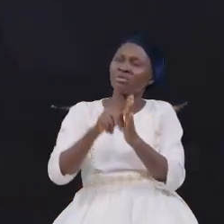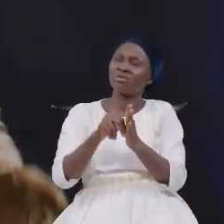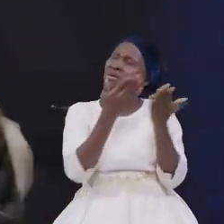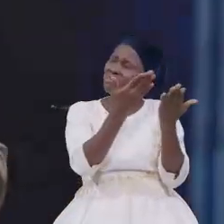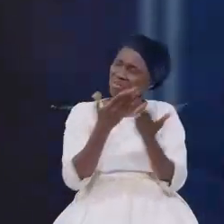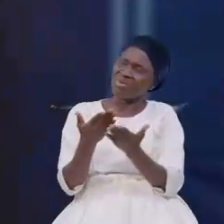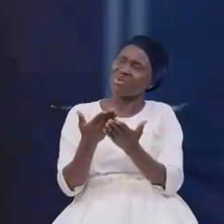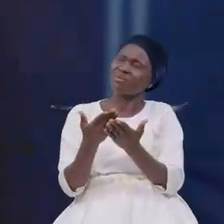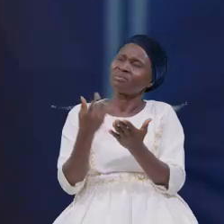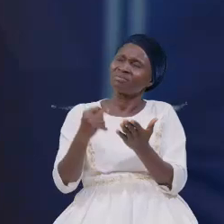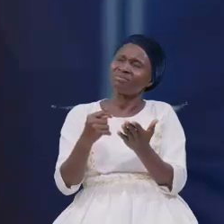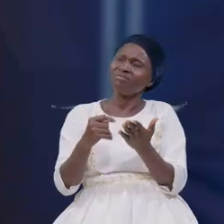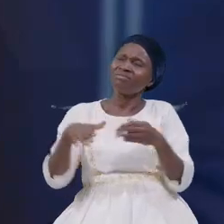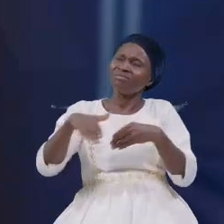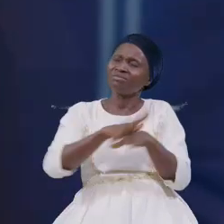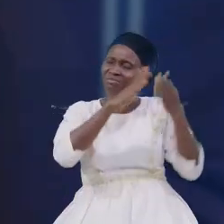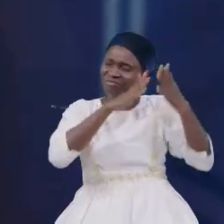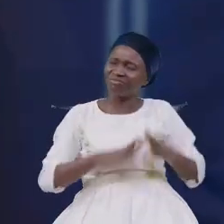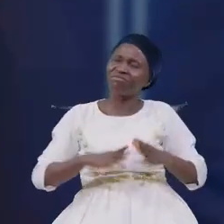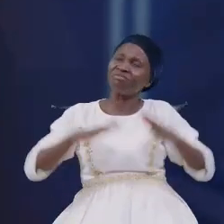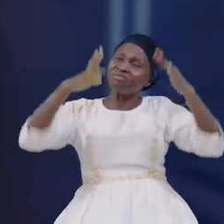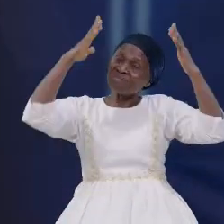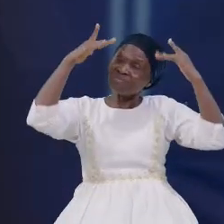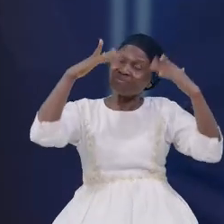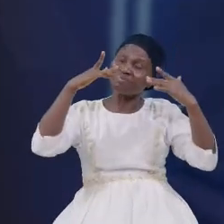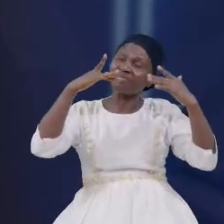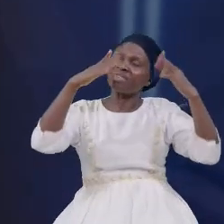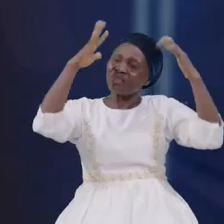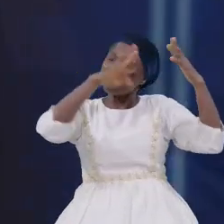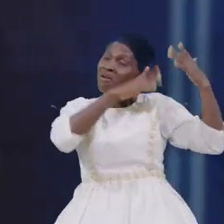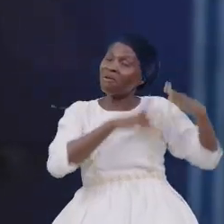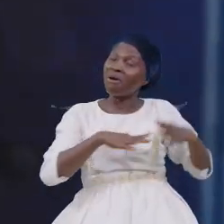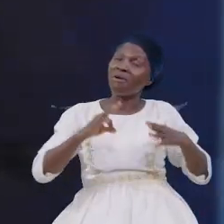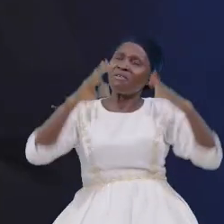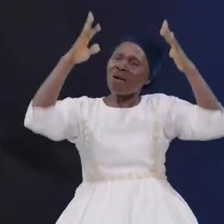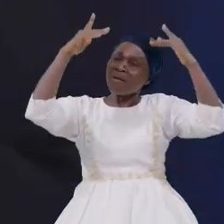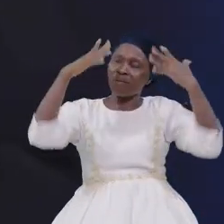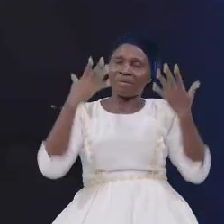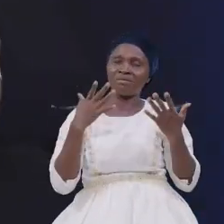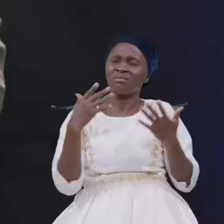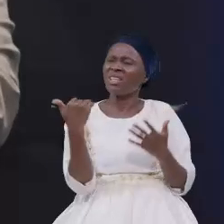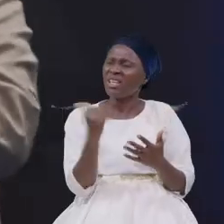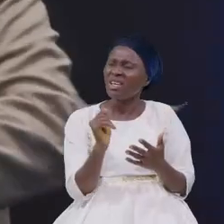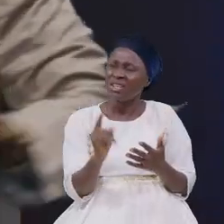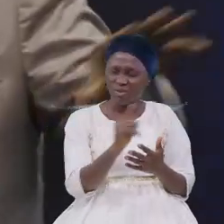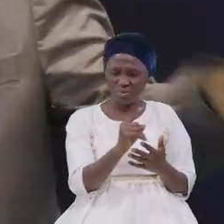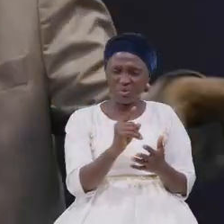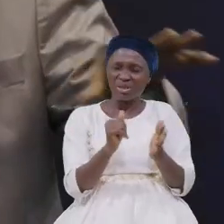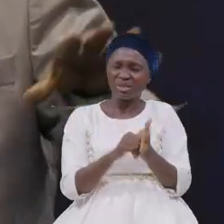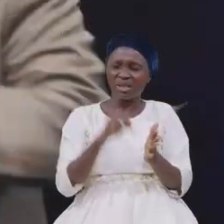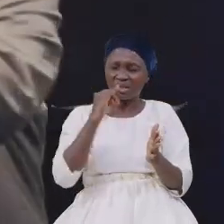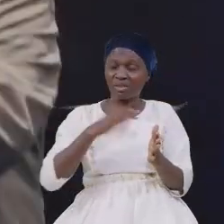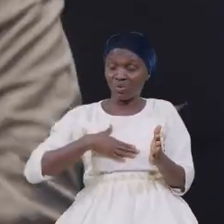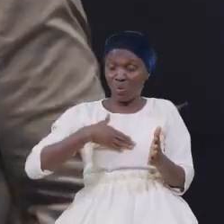overflowing rain, the flood of rain. Whosoever will, let him come and take